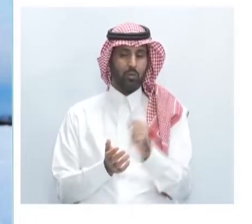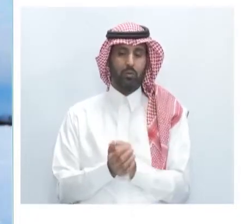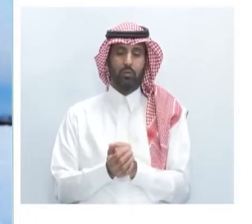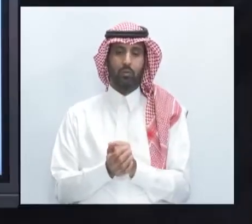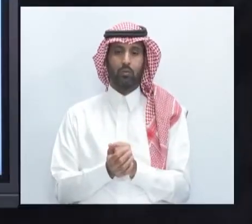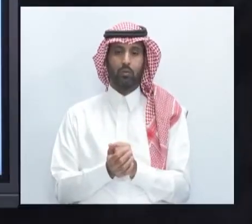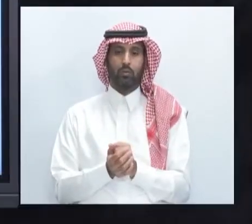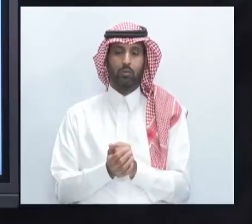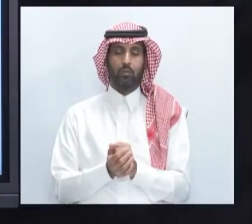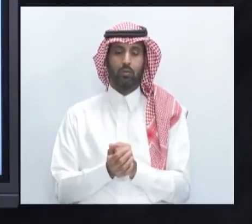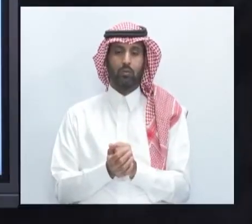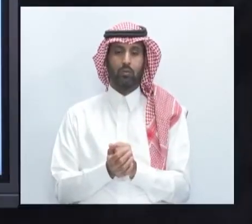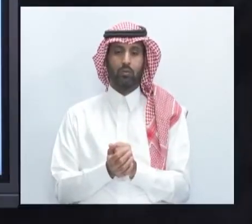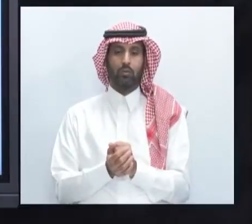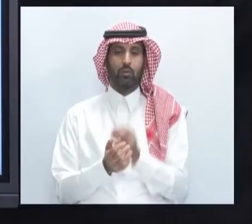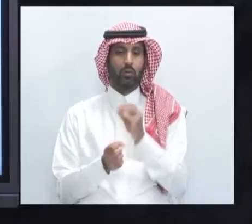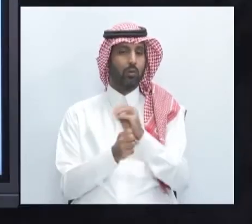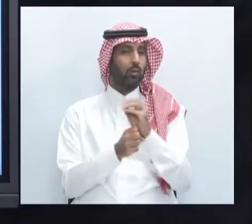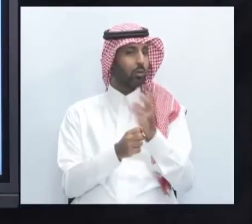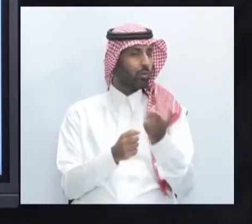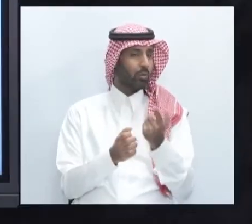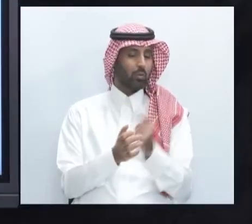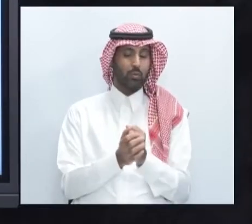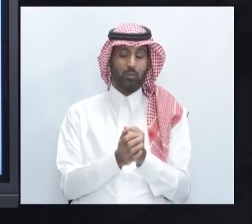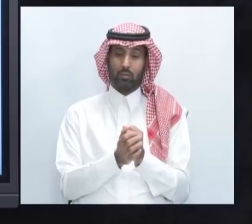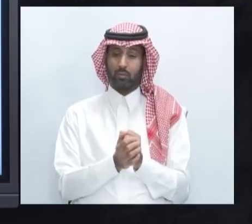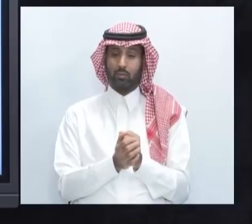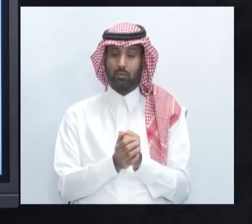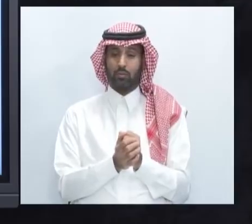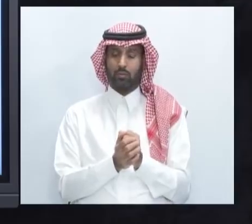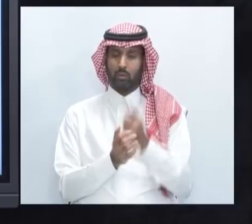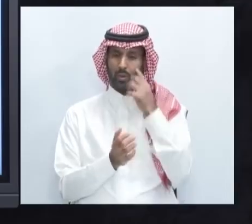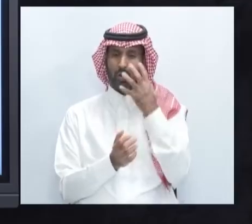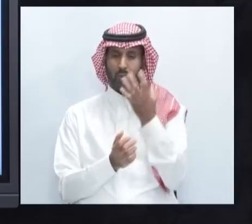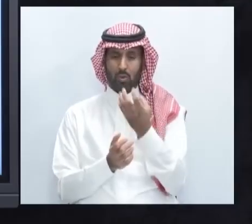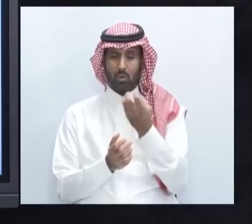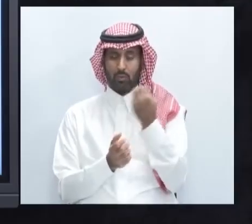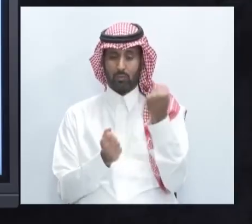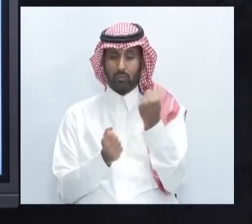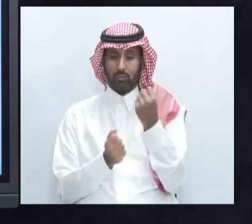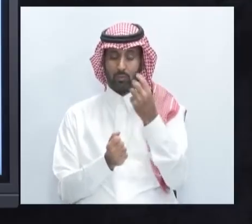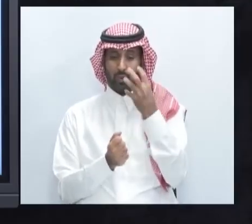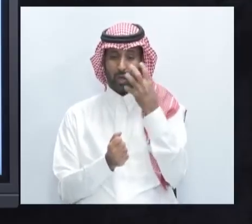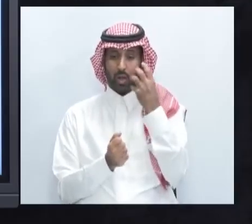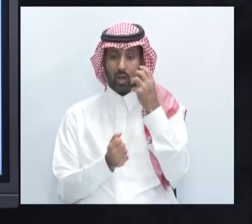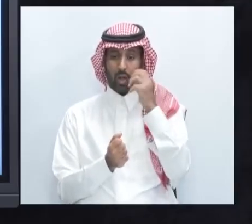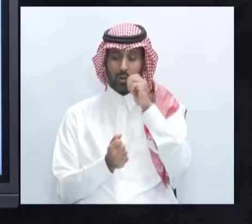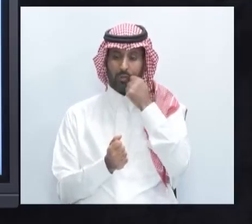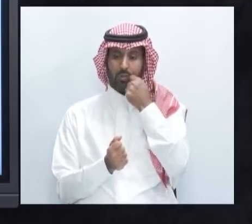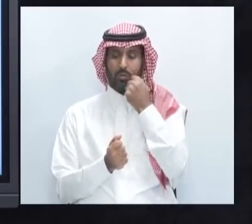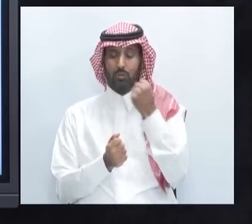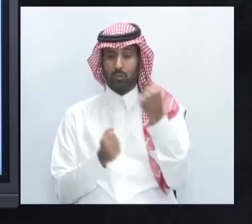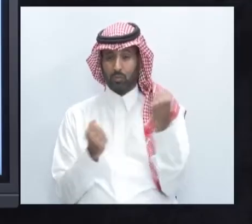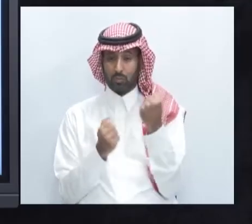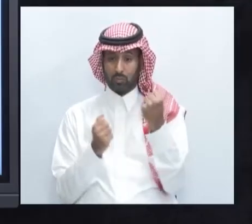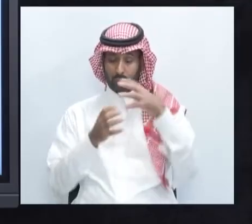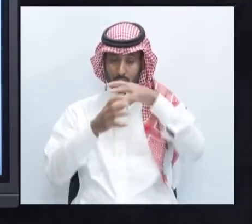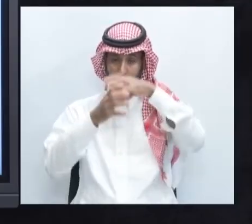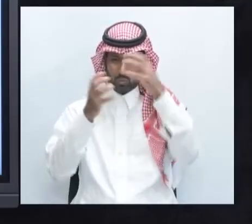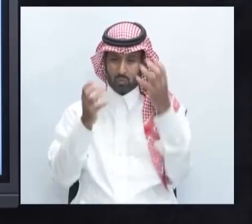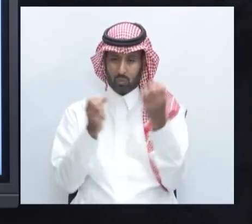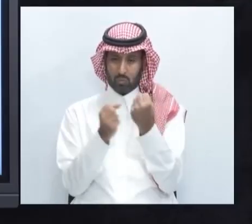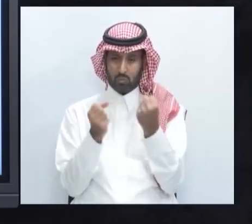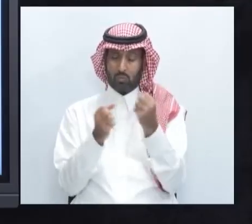this? Yes, can you tell me? This is a snowman. Excellent. So we have some snow here.